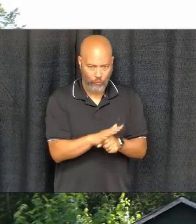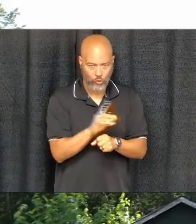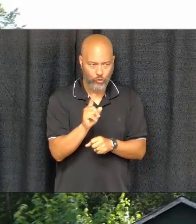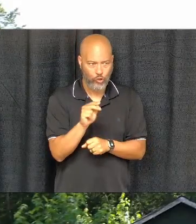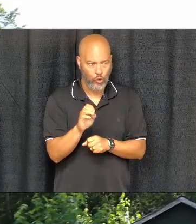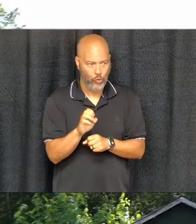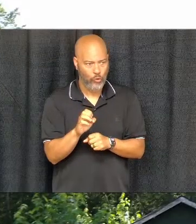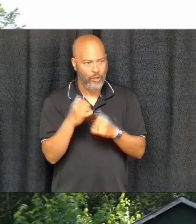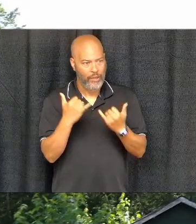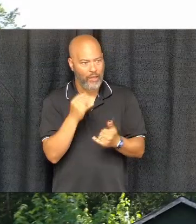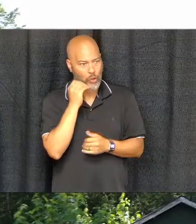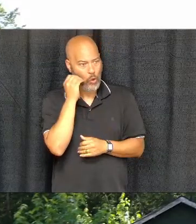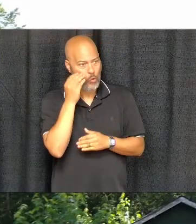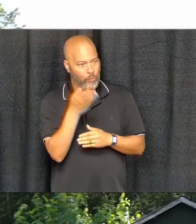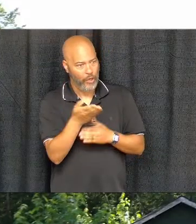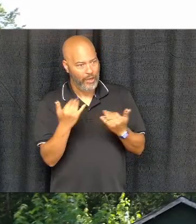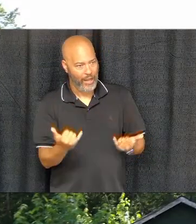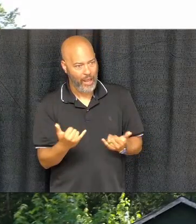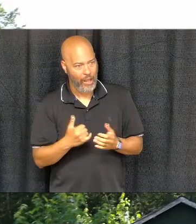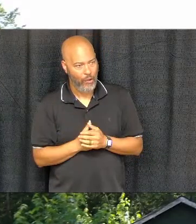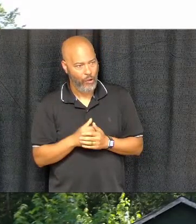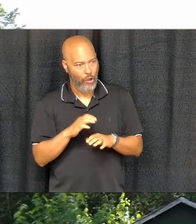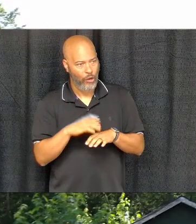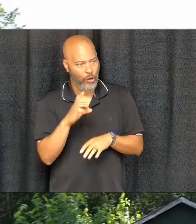There's the home that's currently there on Caldwell Lane.